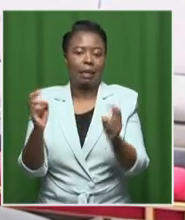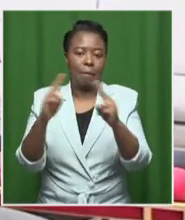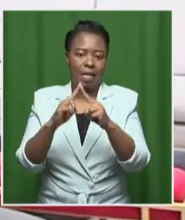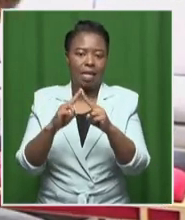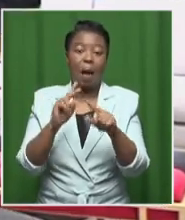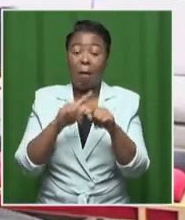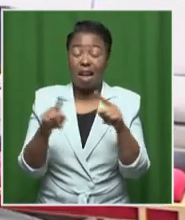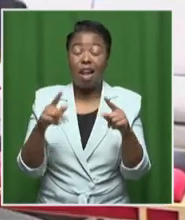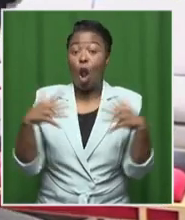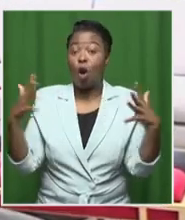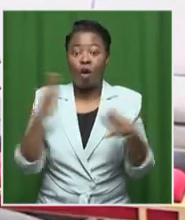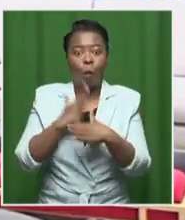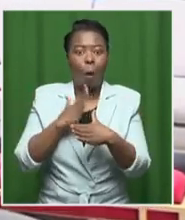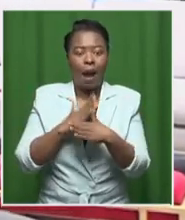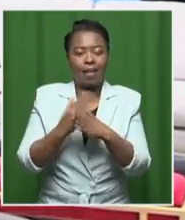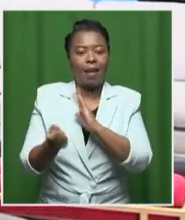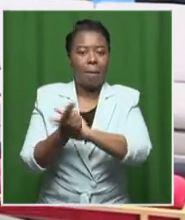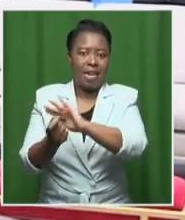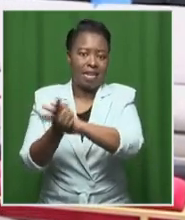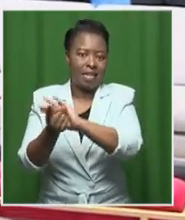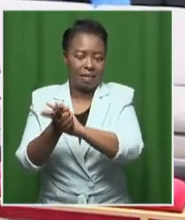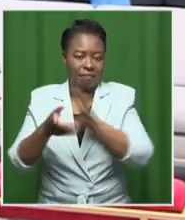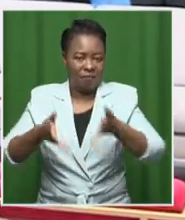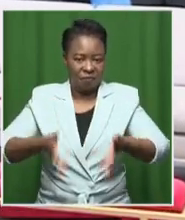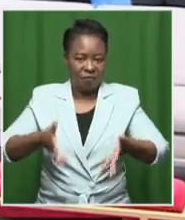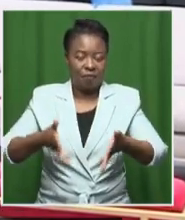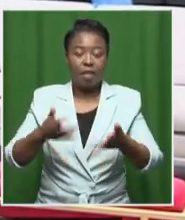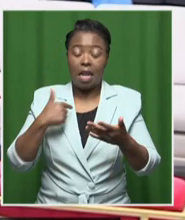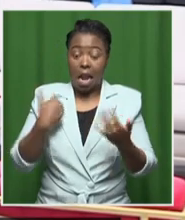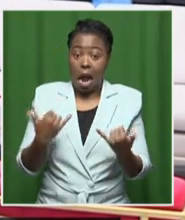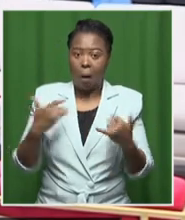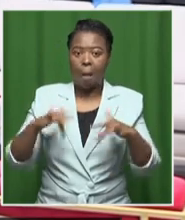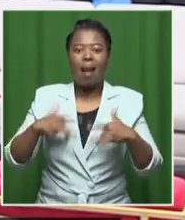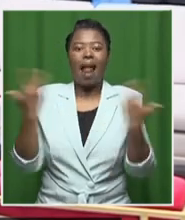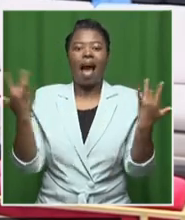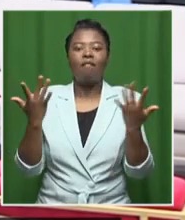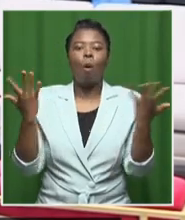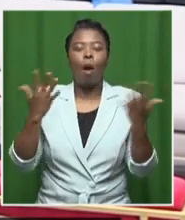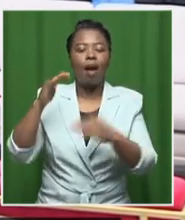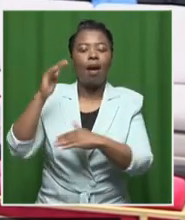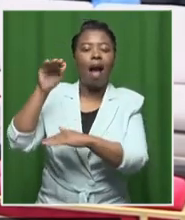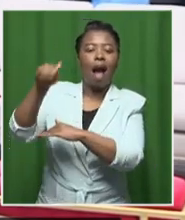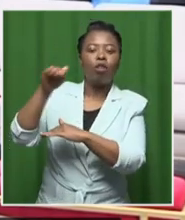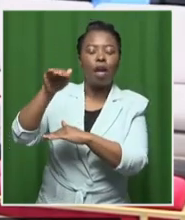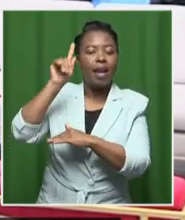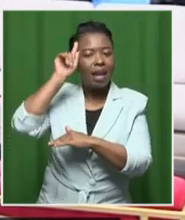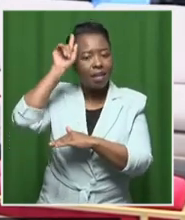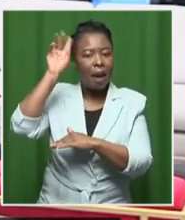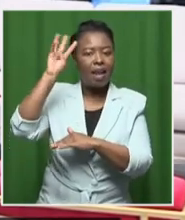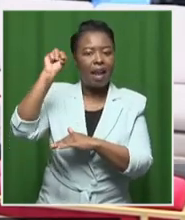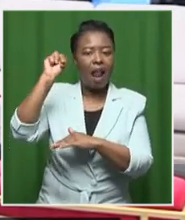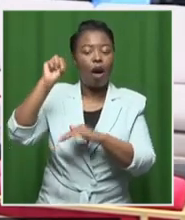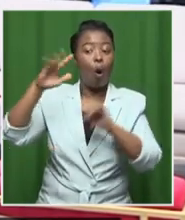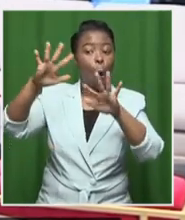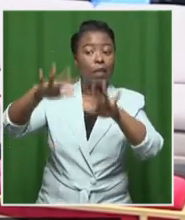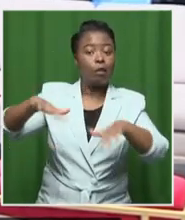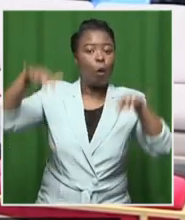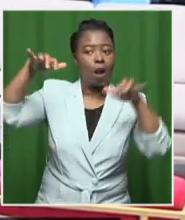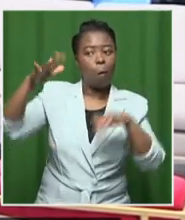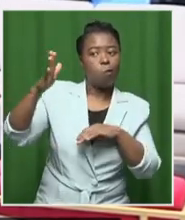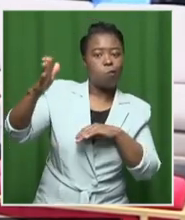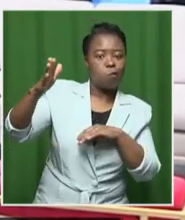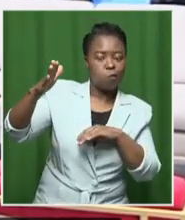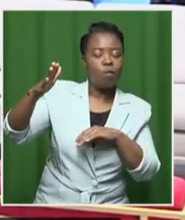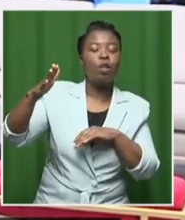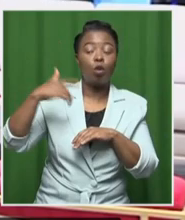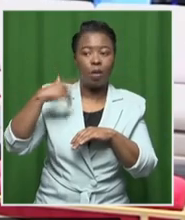at the Gallagher Convention Center, coming to you live just outside the Nelson Mandela Auditorium, and this is where we're going to be